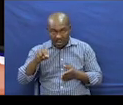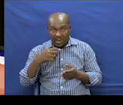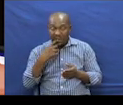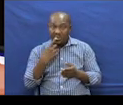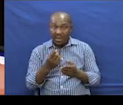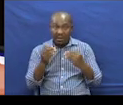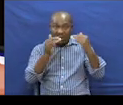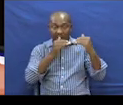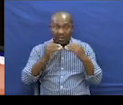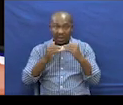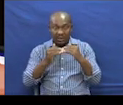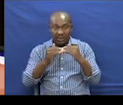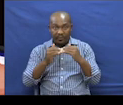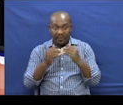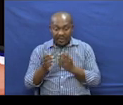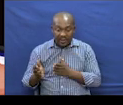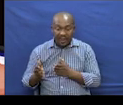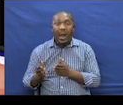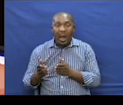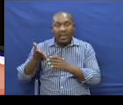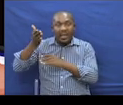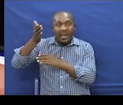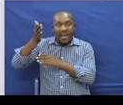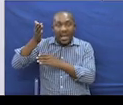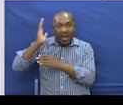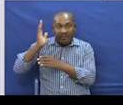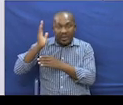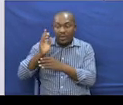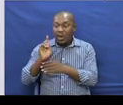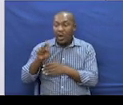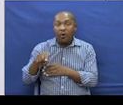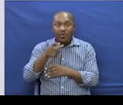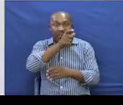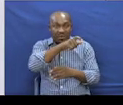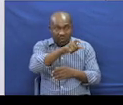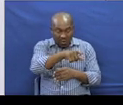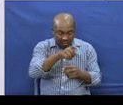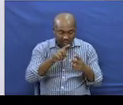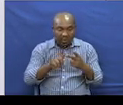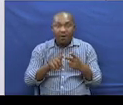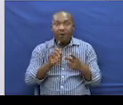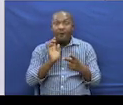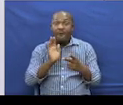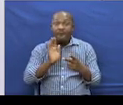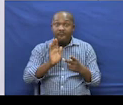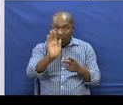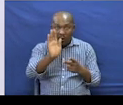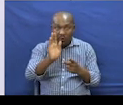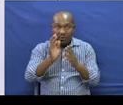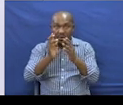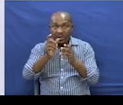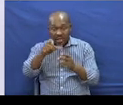government, defined democracy as the government of the people, for the people, and by the people.